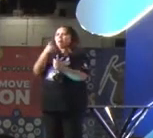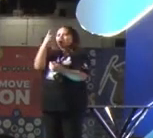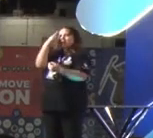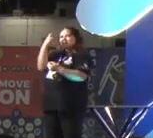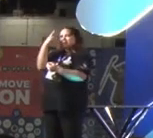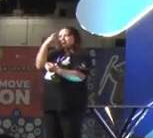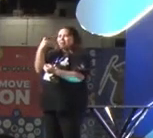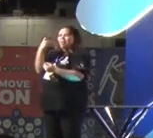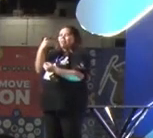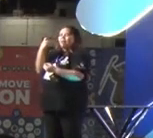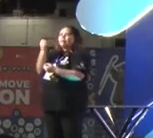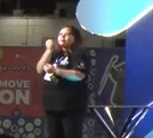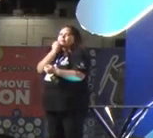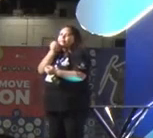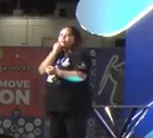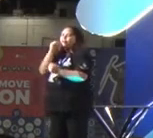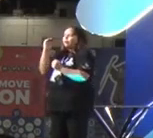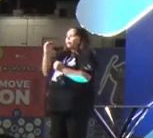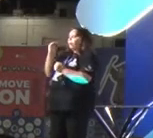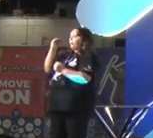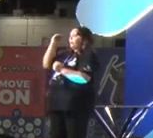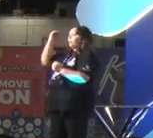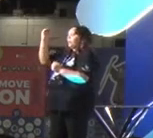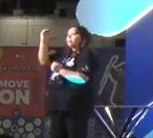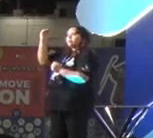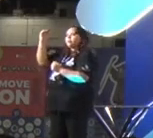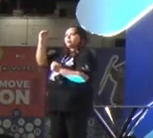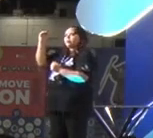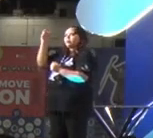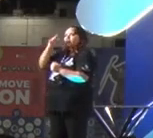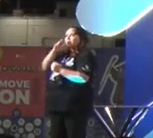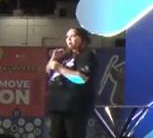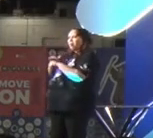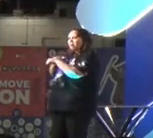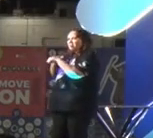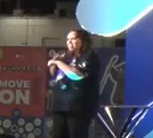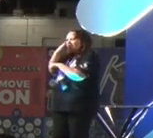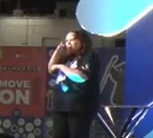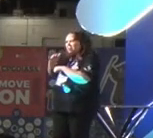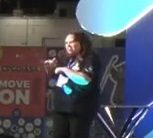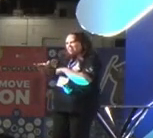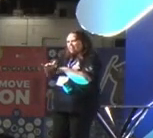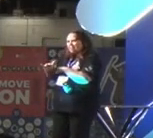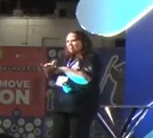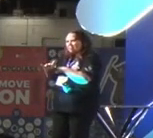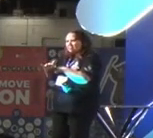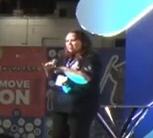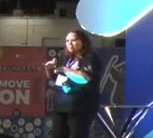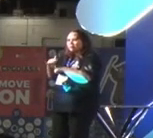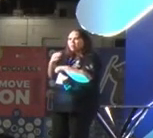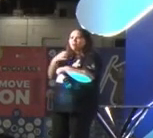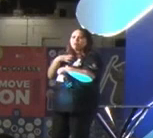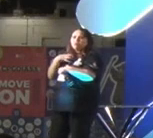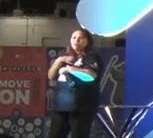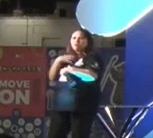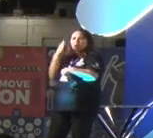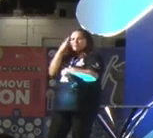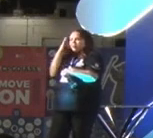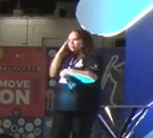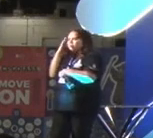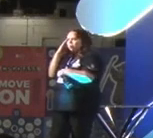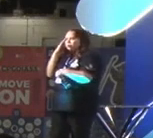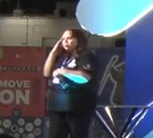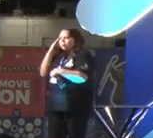such as my father talking to young kids in terms that they would understand. But